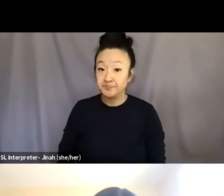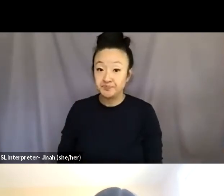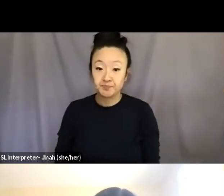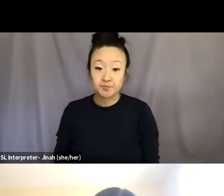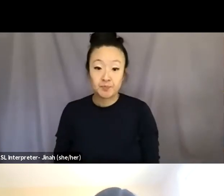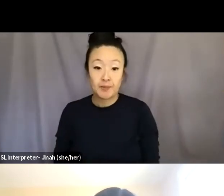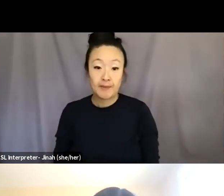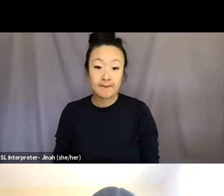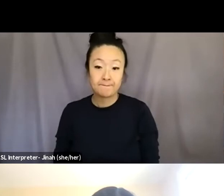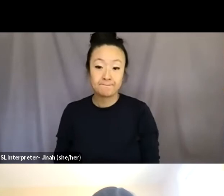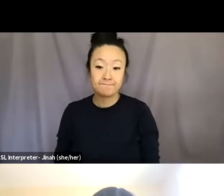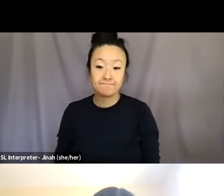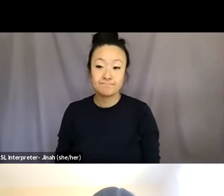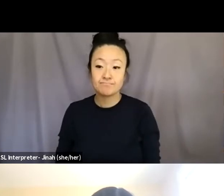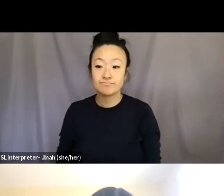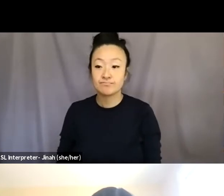we have.